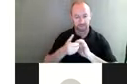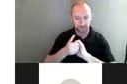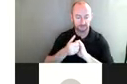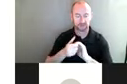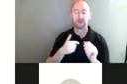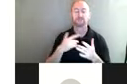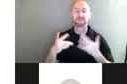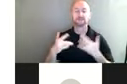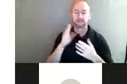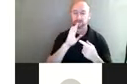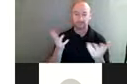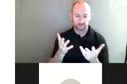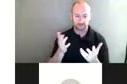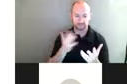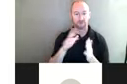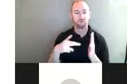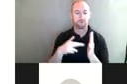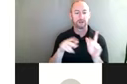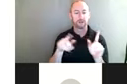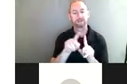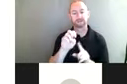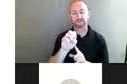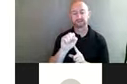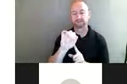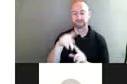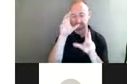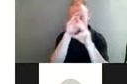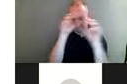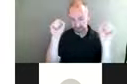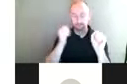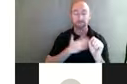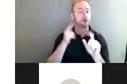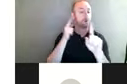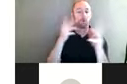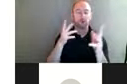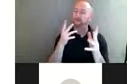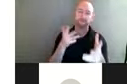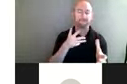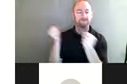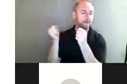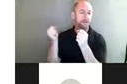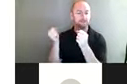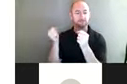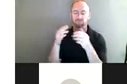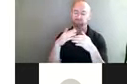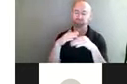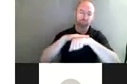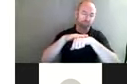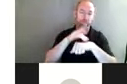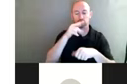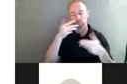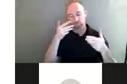to be talking here in my role as the ESIP president. And my goal will be to do a really fast-paced overview of who we